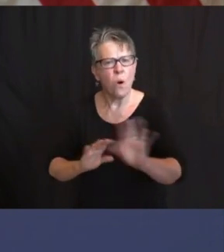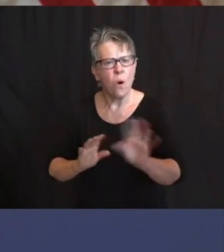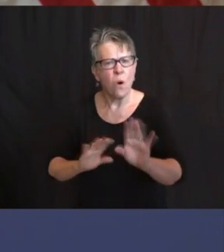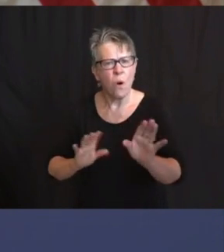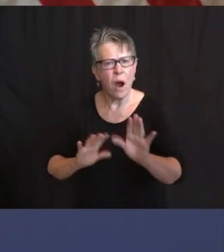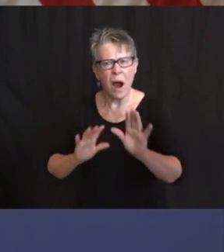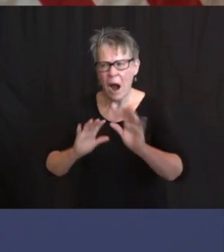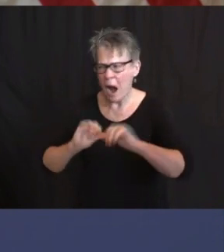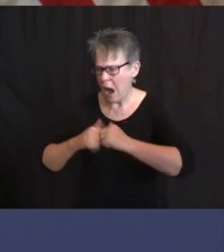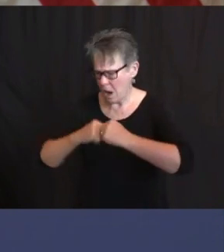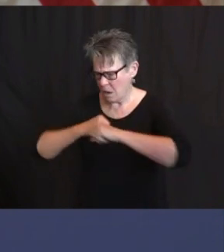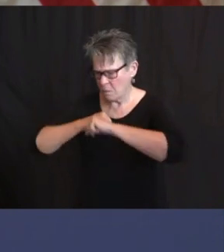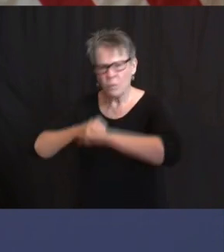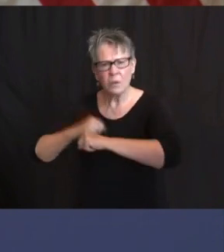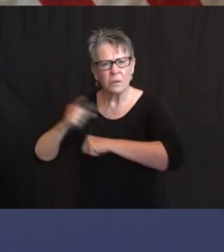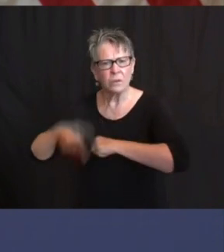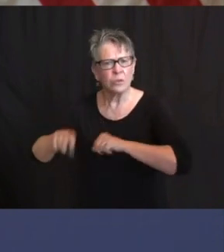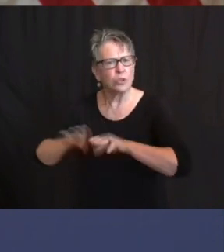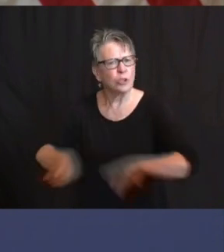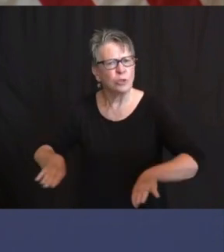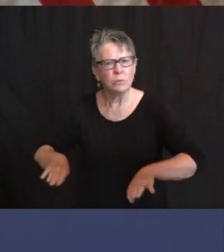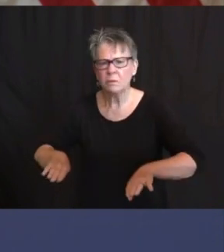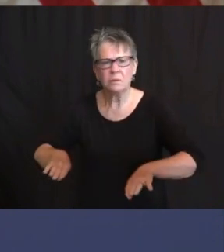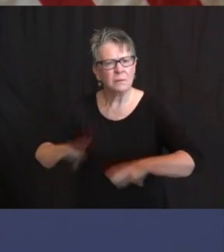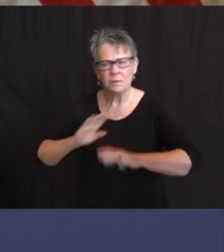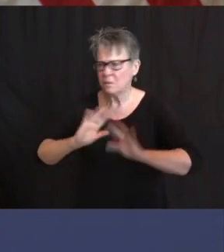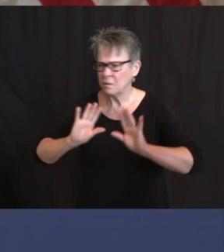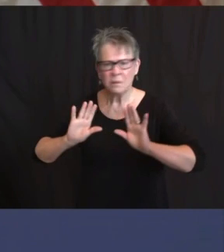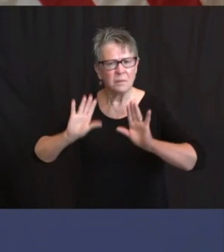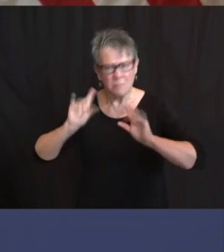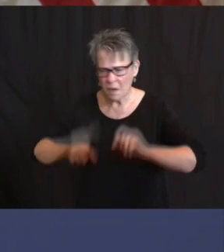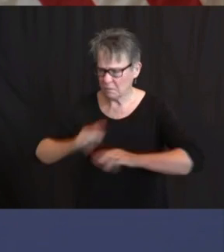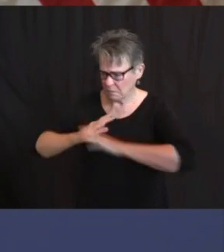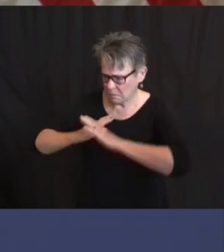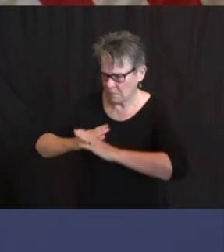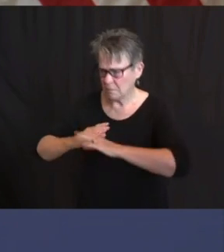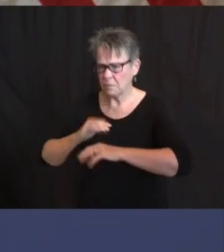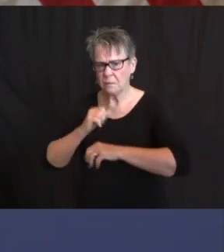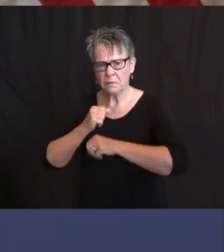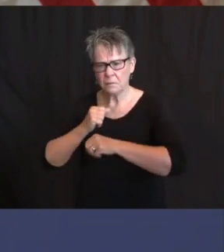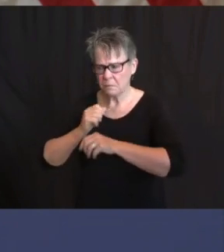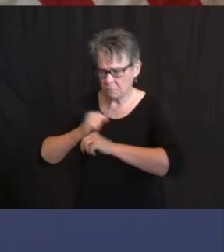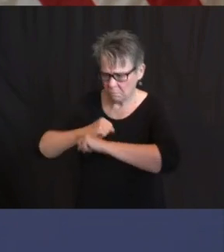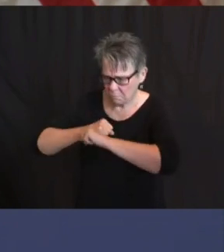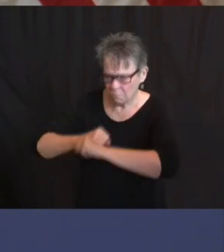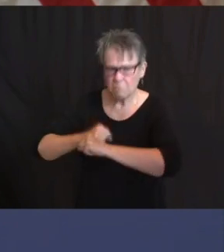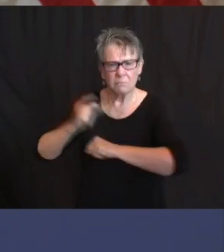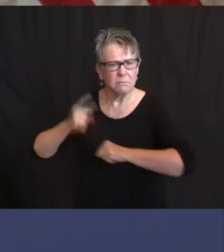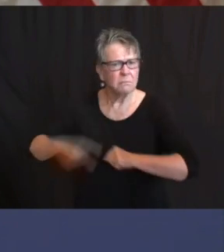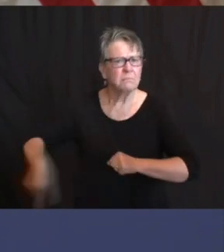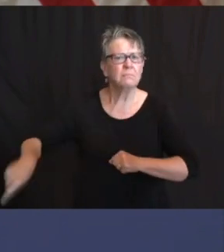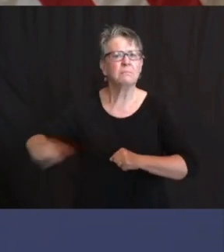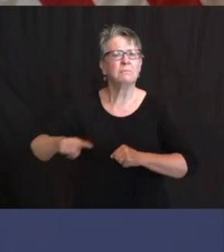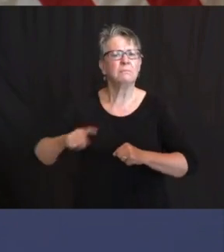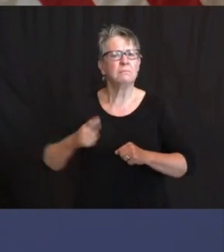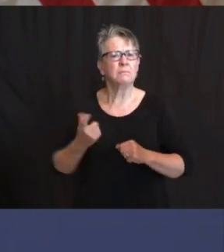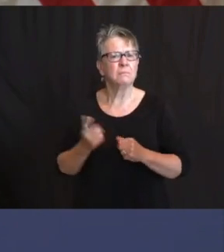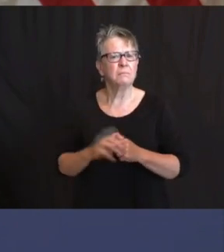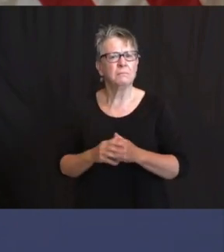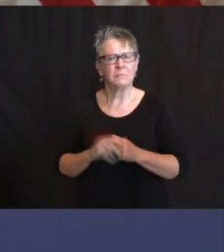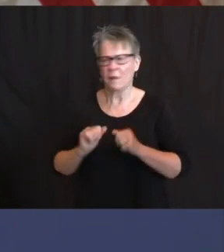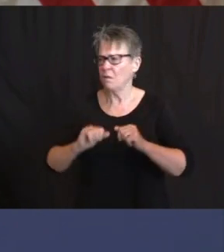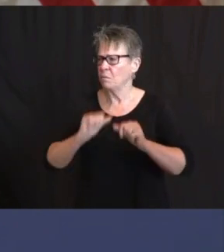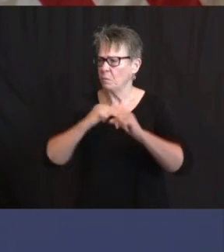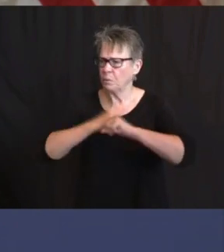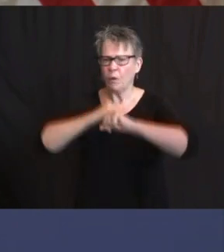that provides a framework of mandatory guidelines and additional steps that institutions must consider when formulating plans, as well as examples